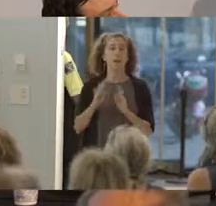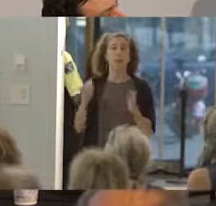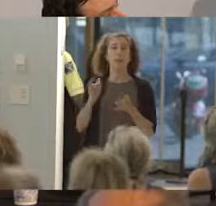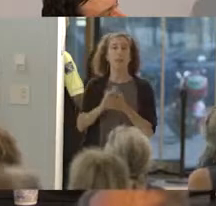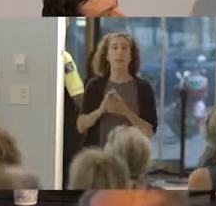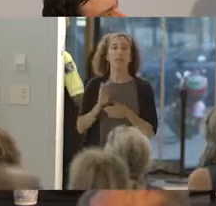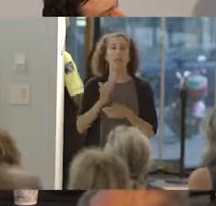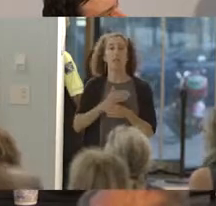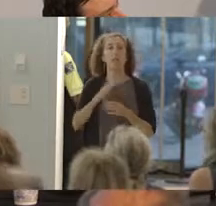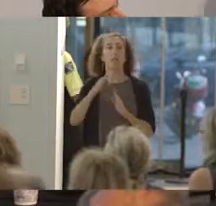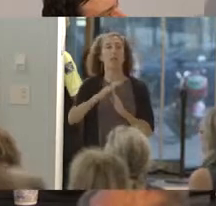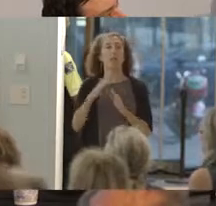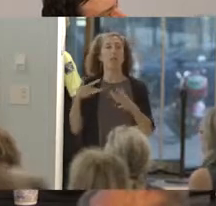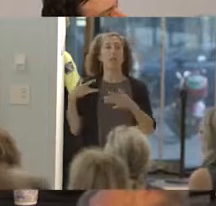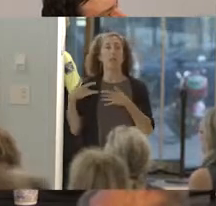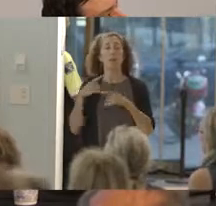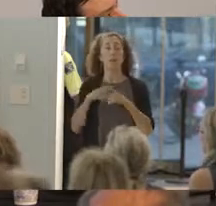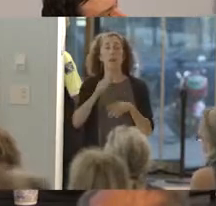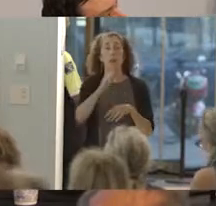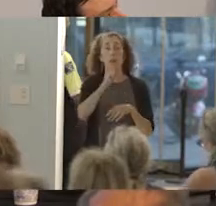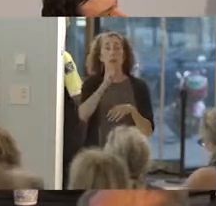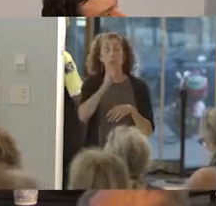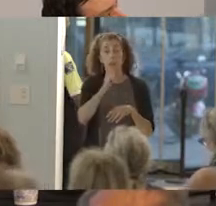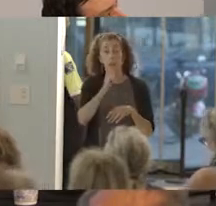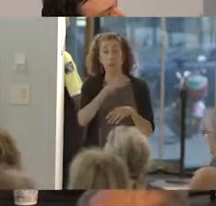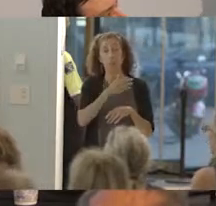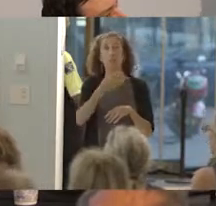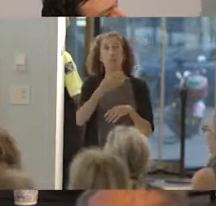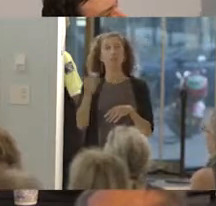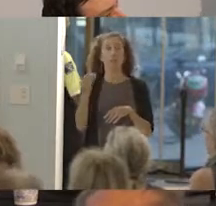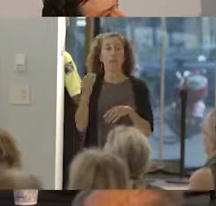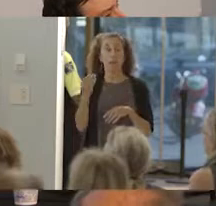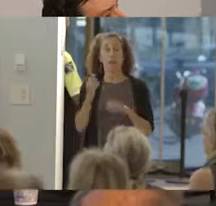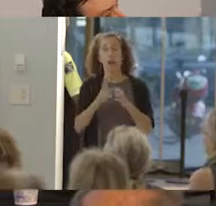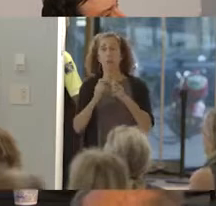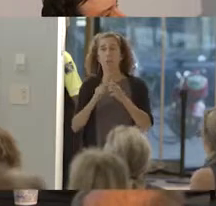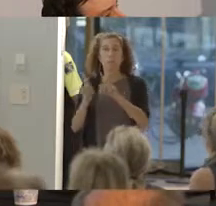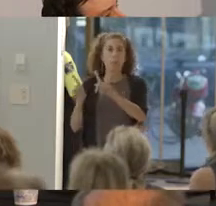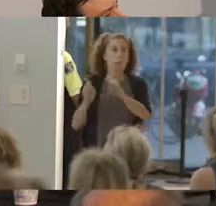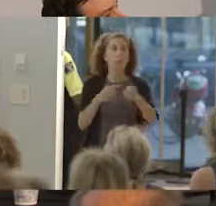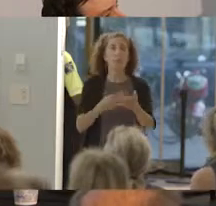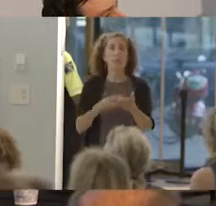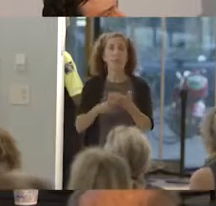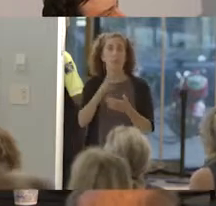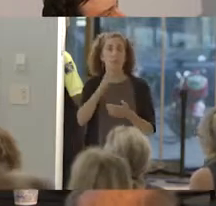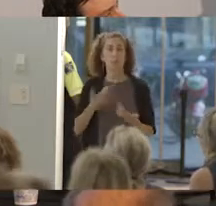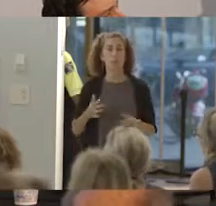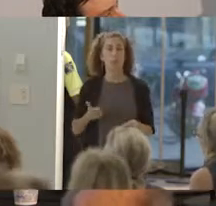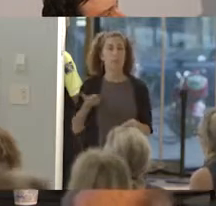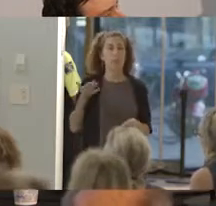think also, certain things like privacy and screening, and I think we'll want to speak with all of the tenants along those ground floors to see